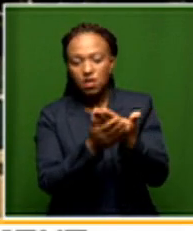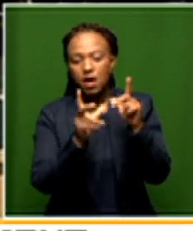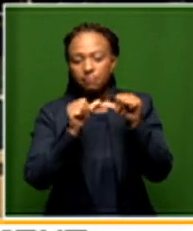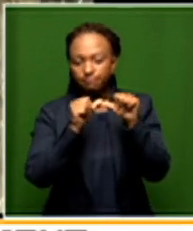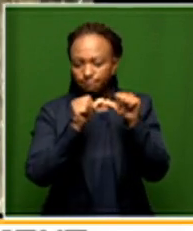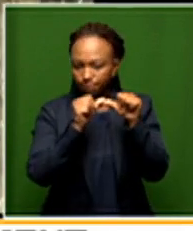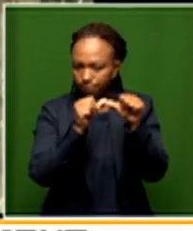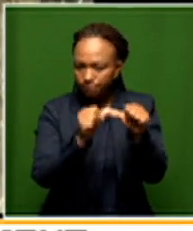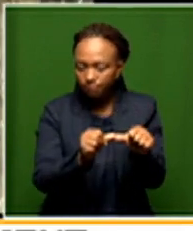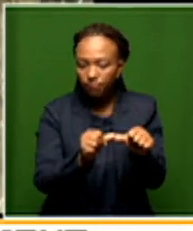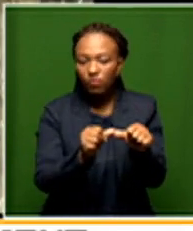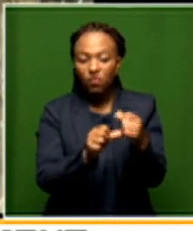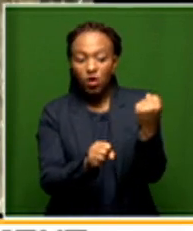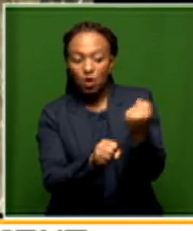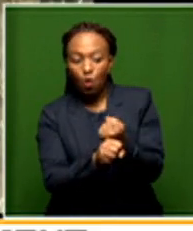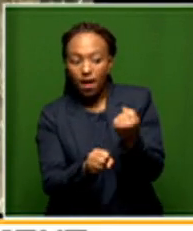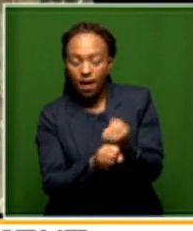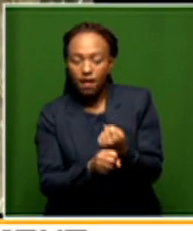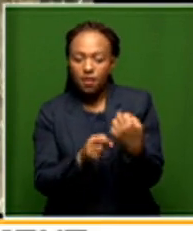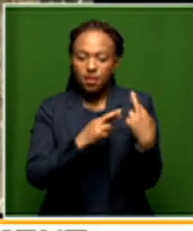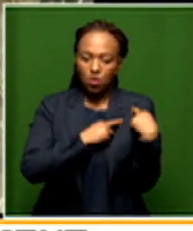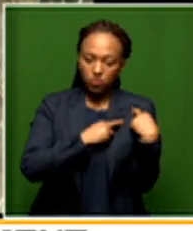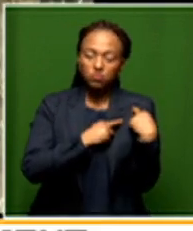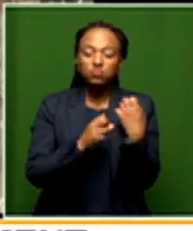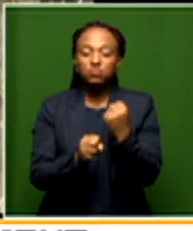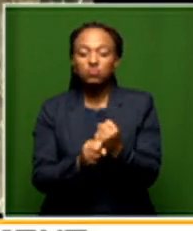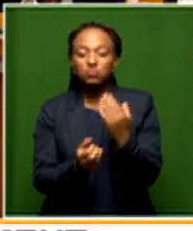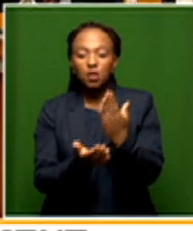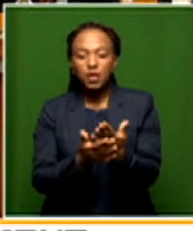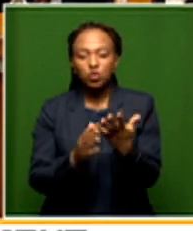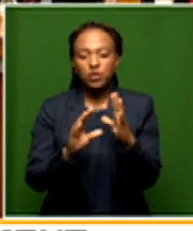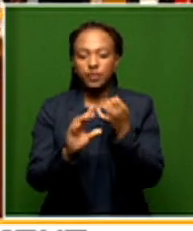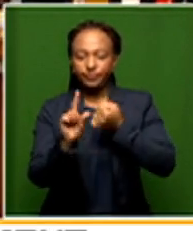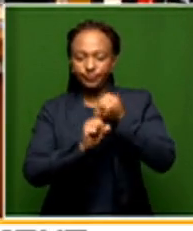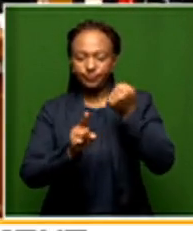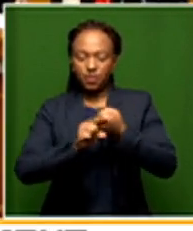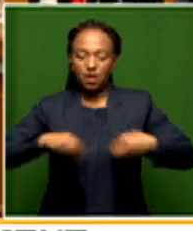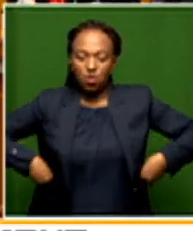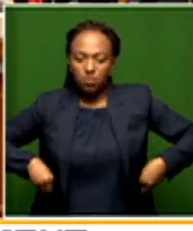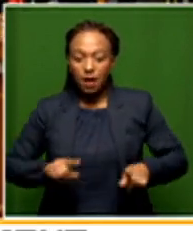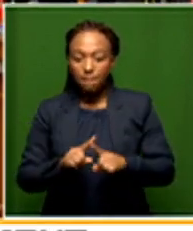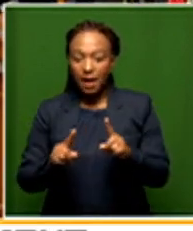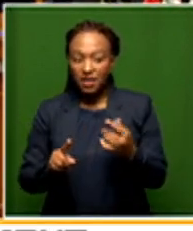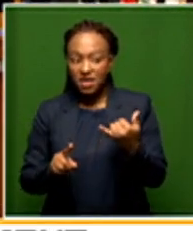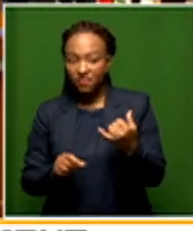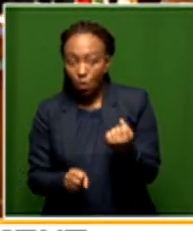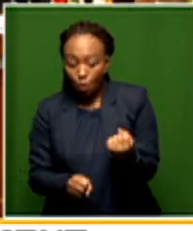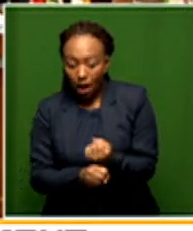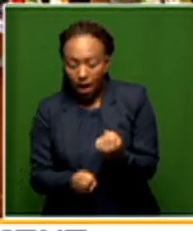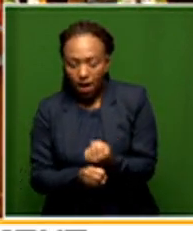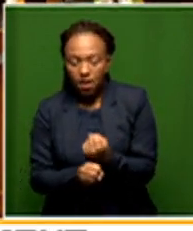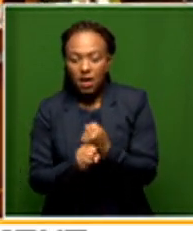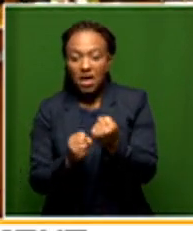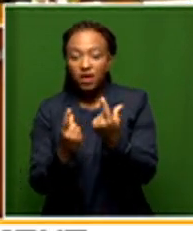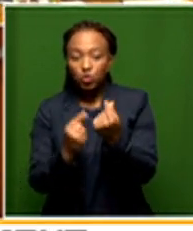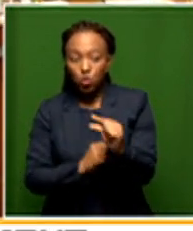with the task of sorting out grand corruption. Because if that task is not done soon,